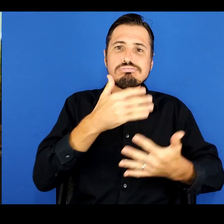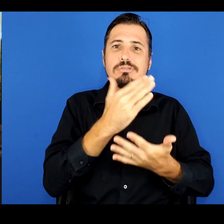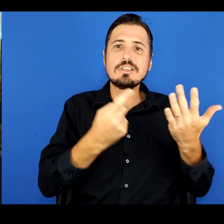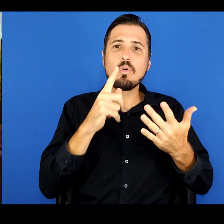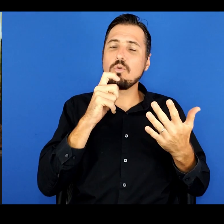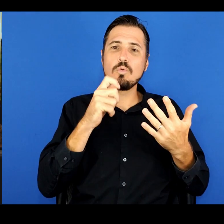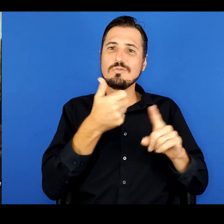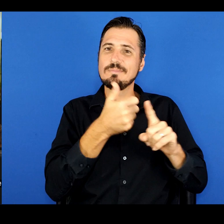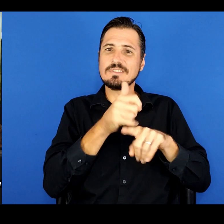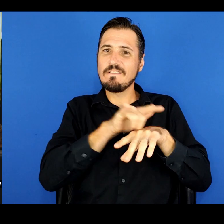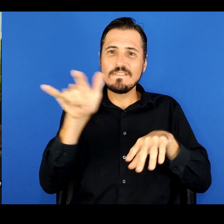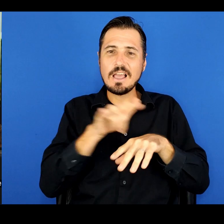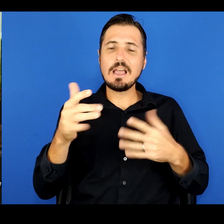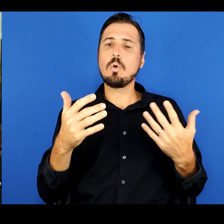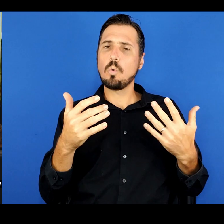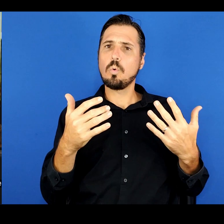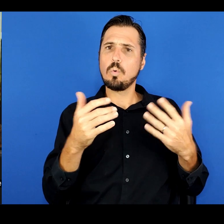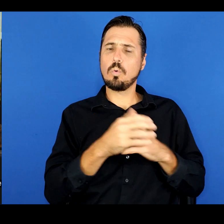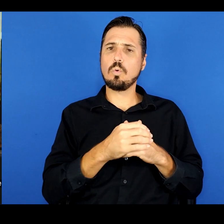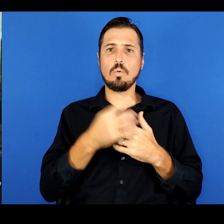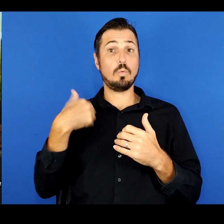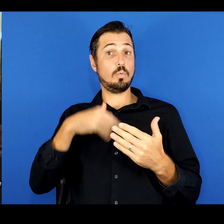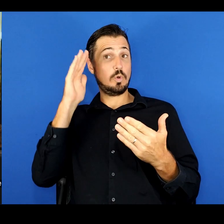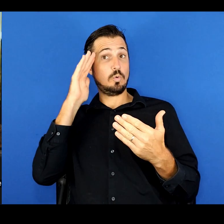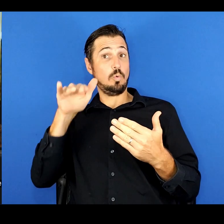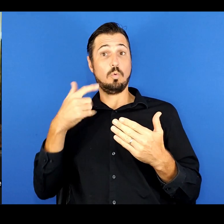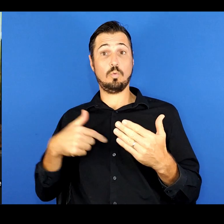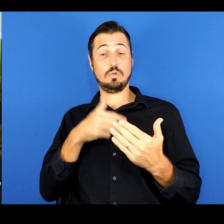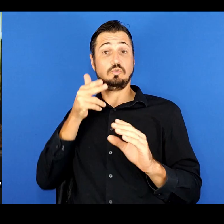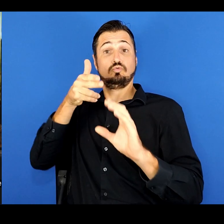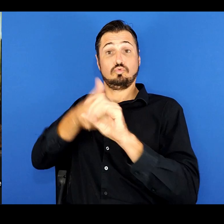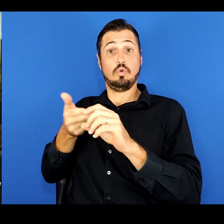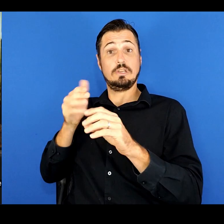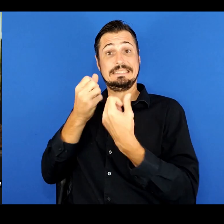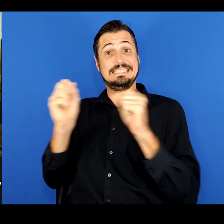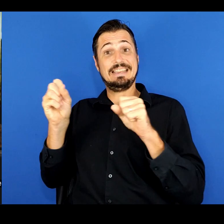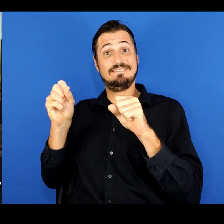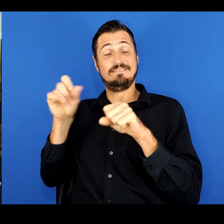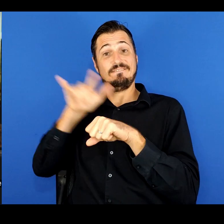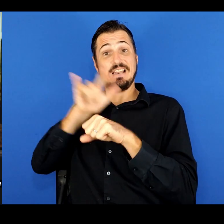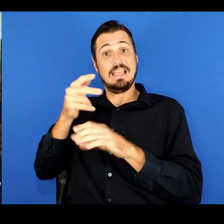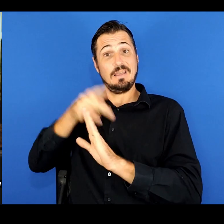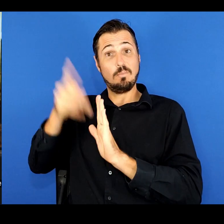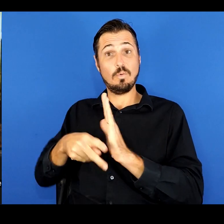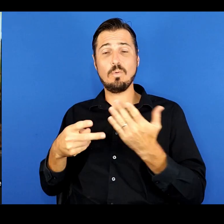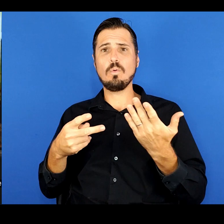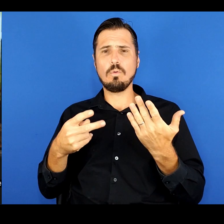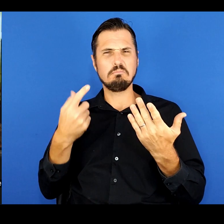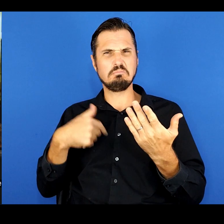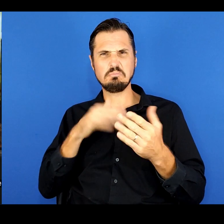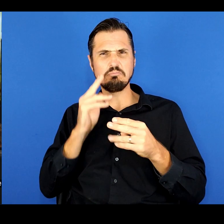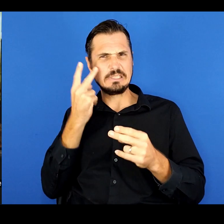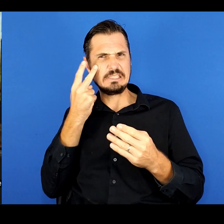been around a traveler. We knew we would see more cases as we rejoined safe travels, but we didn't expect to see quite so many